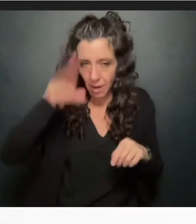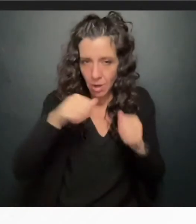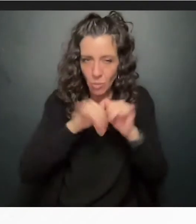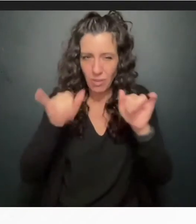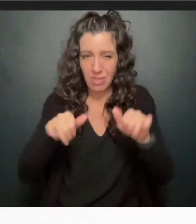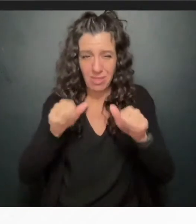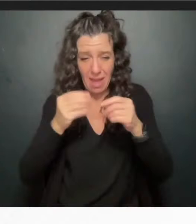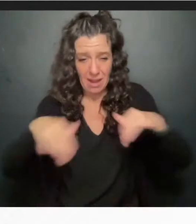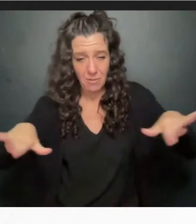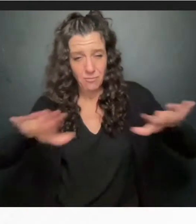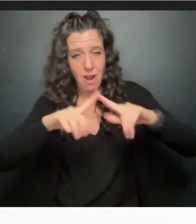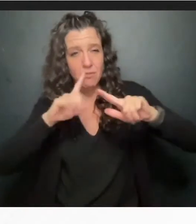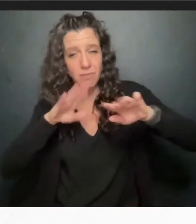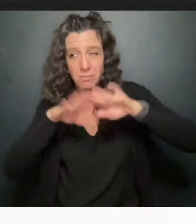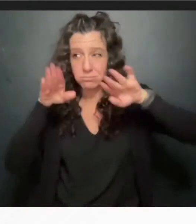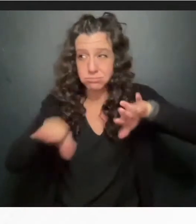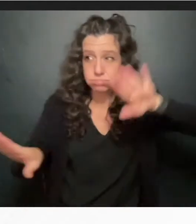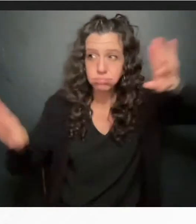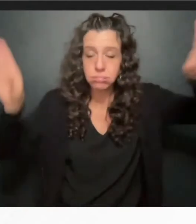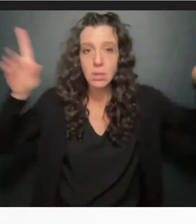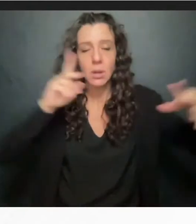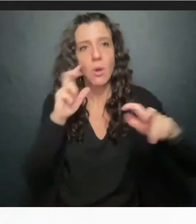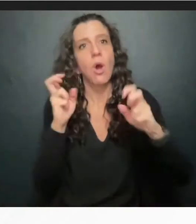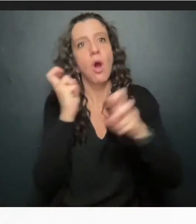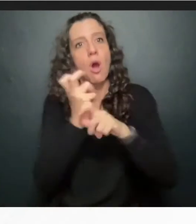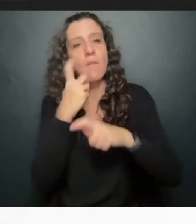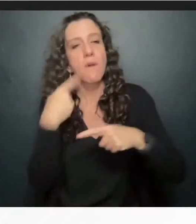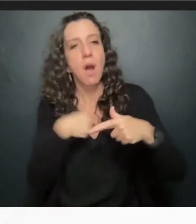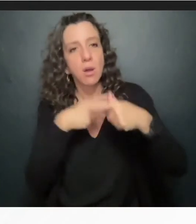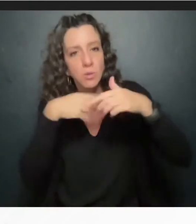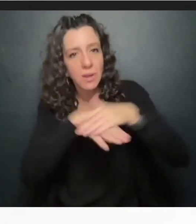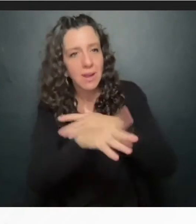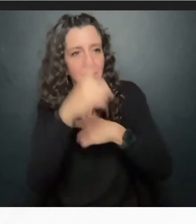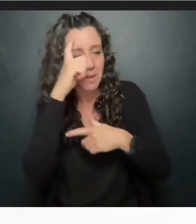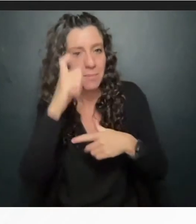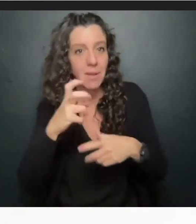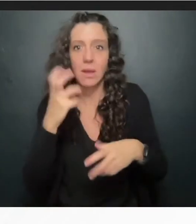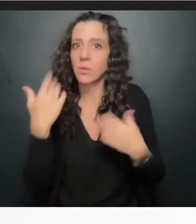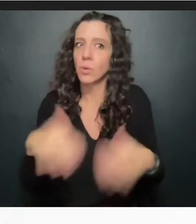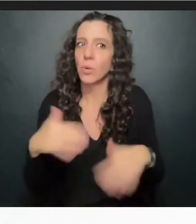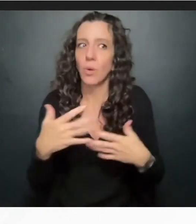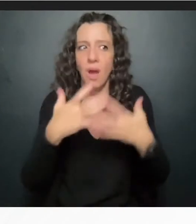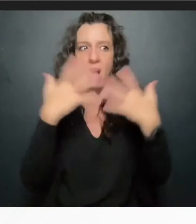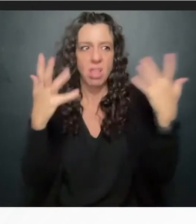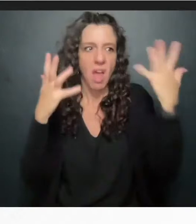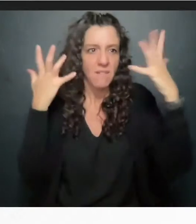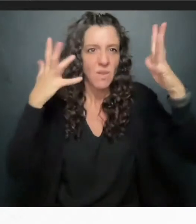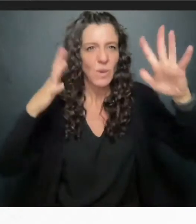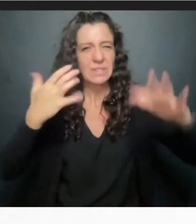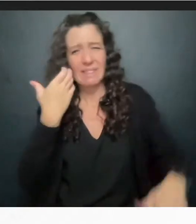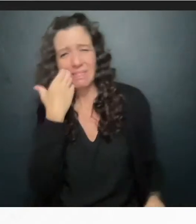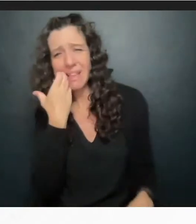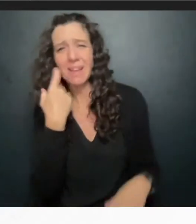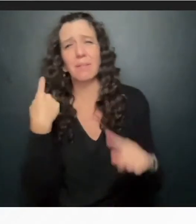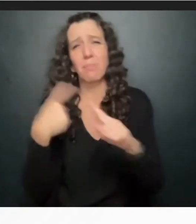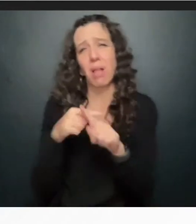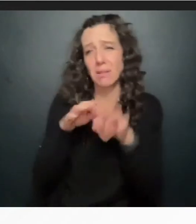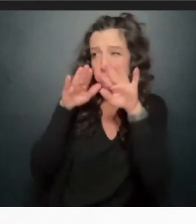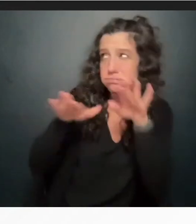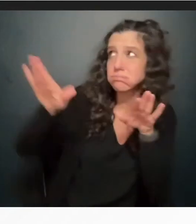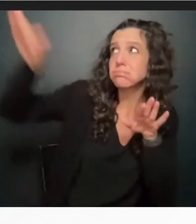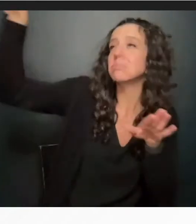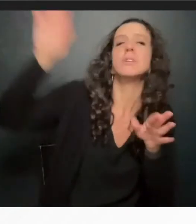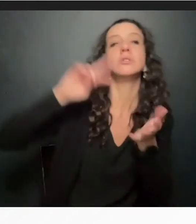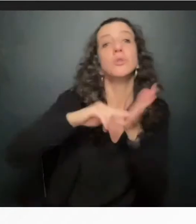there's areas that are going to be very challenging for us due to the topography and the heavy fuel loading. So we're going to focus with those points with our